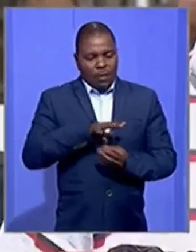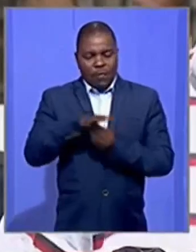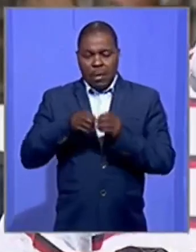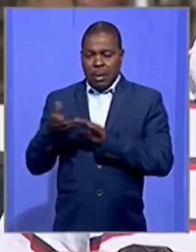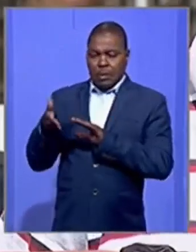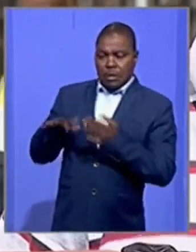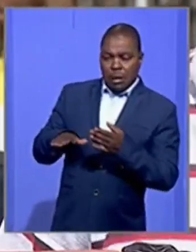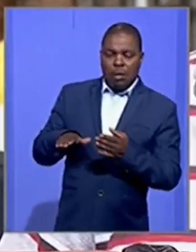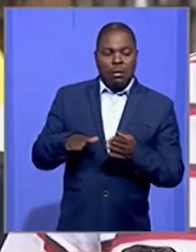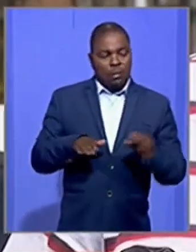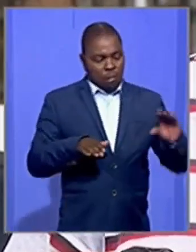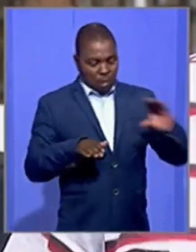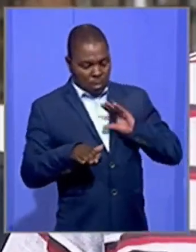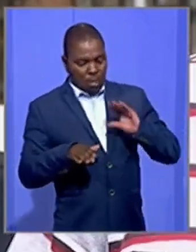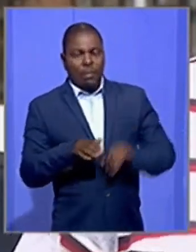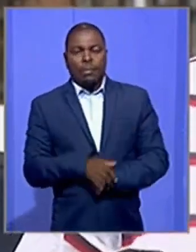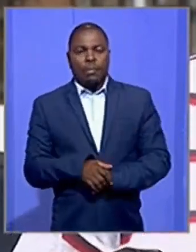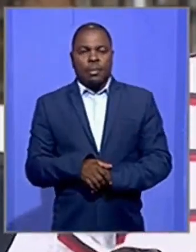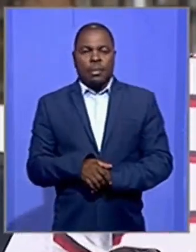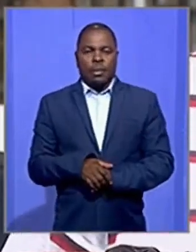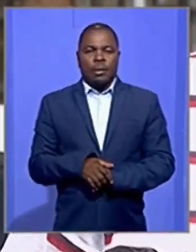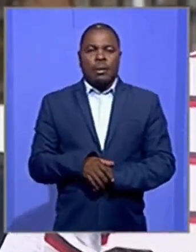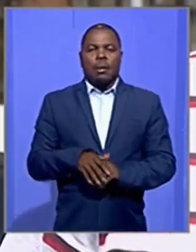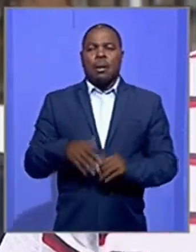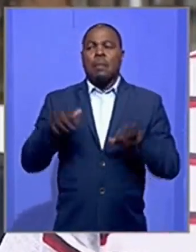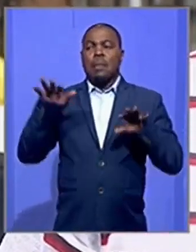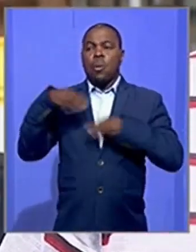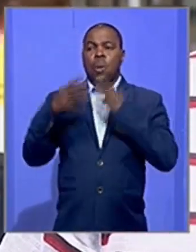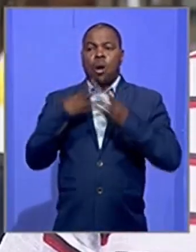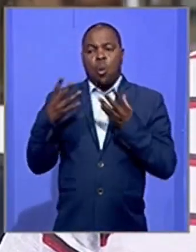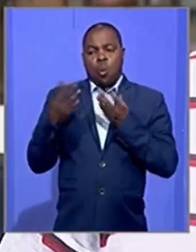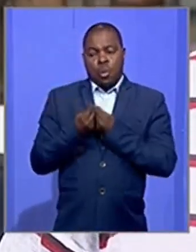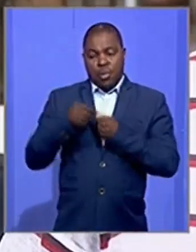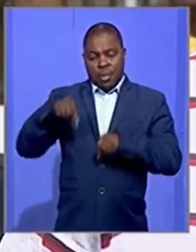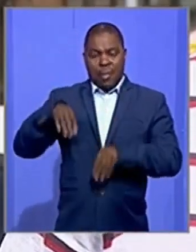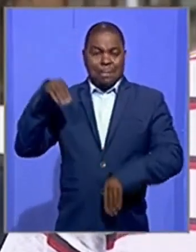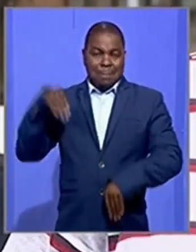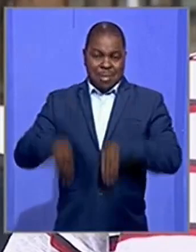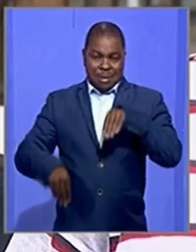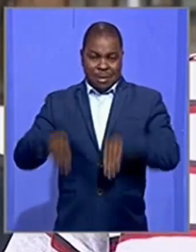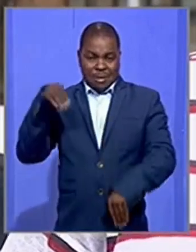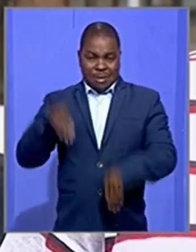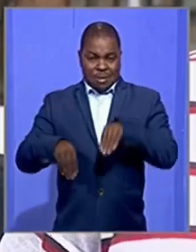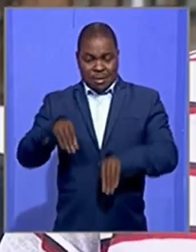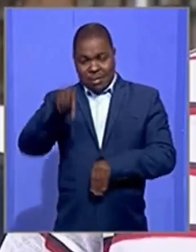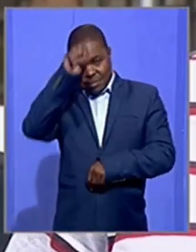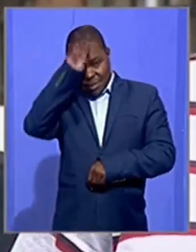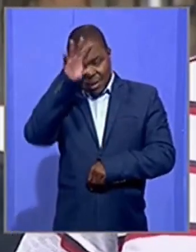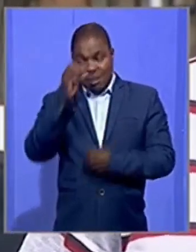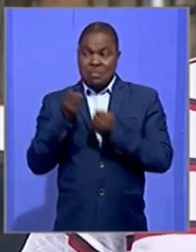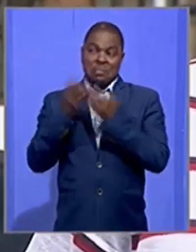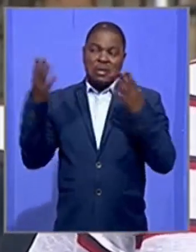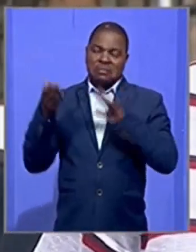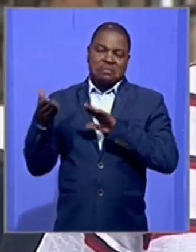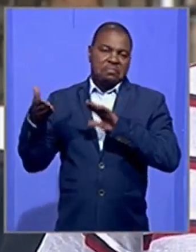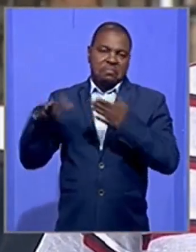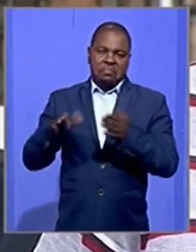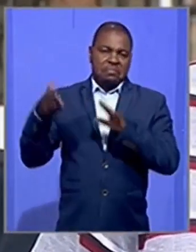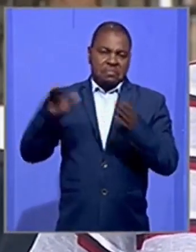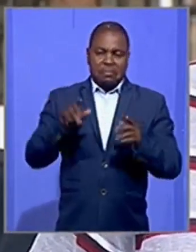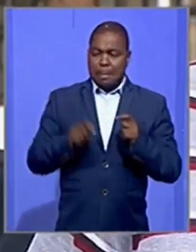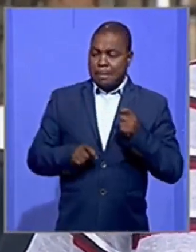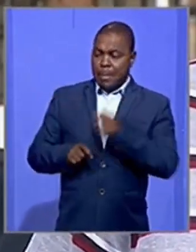Ba sebetsi mmoho ba ideng ba sebetsa le bona magafong. Boholo ba bona ba hlokaetseng ha ba ka ba